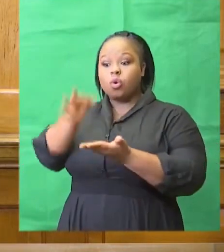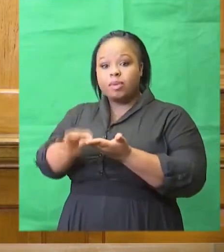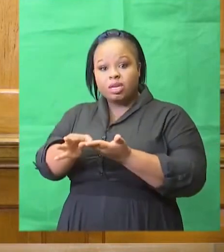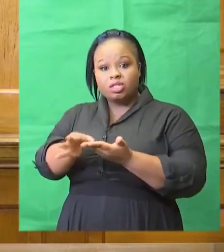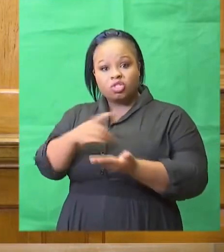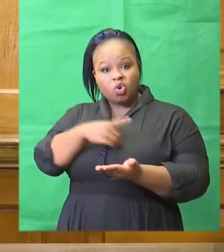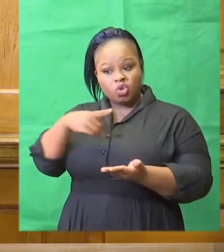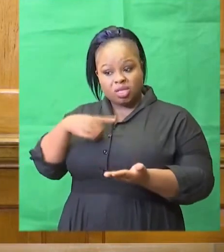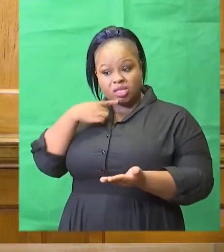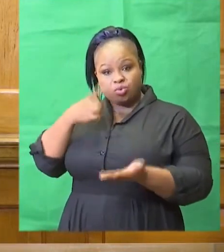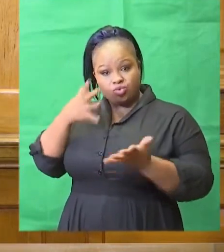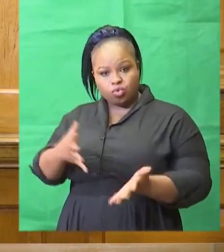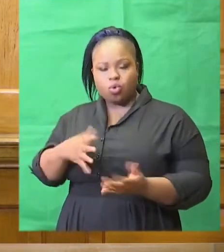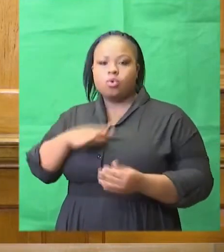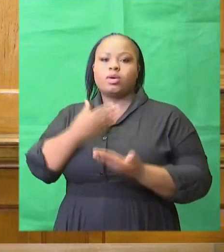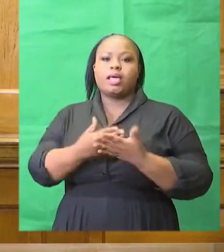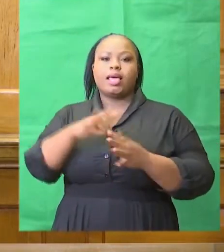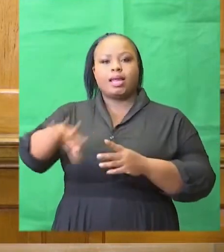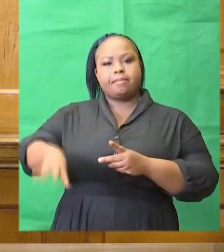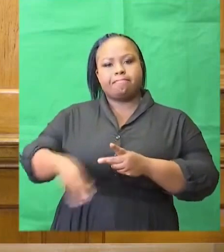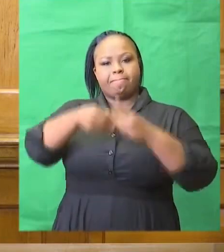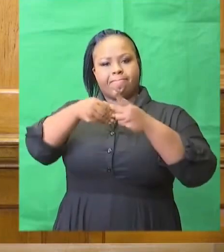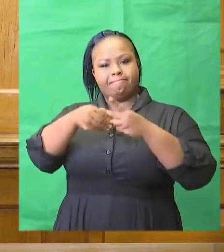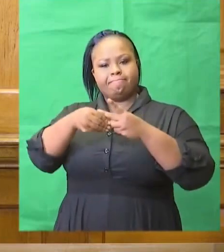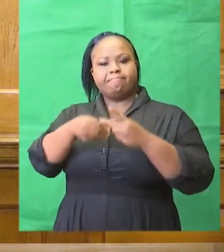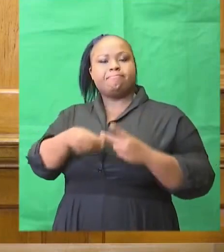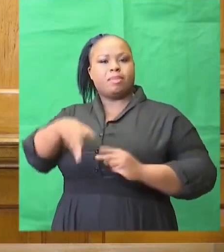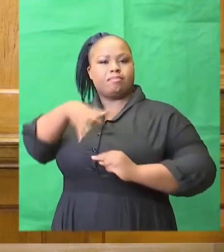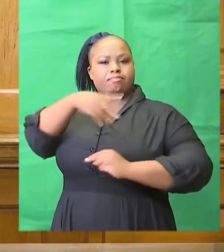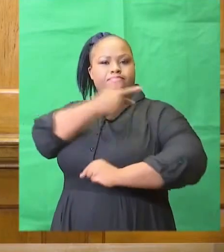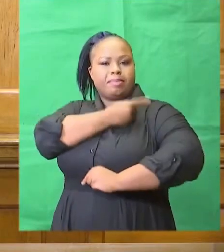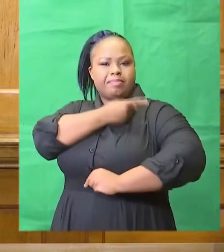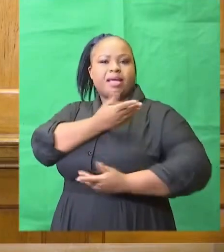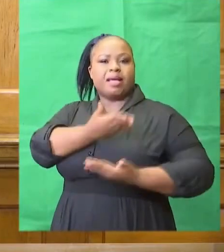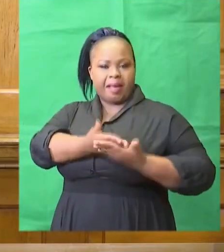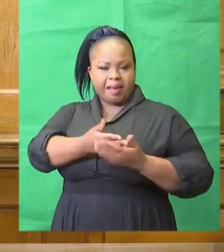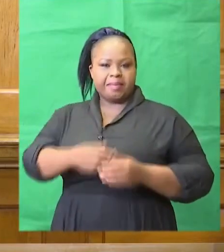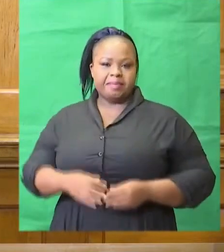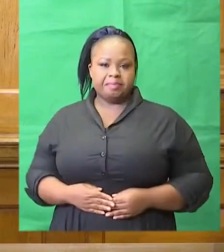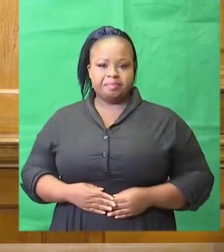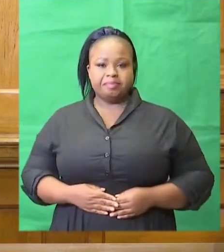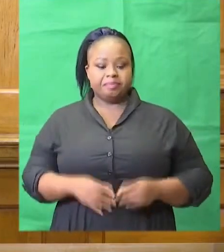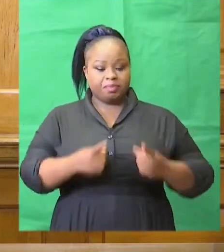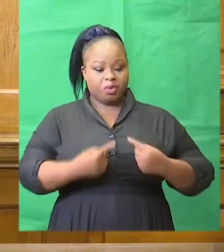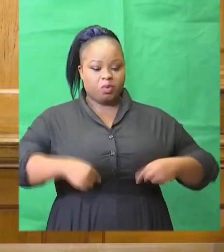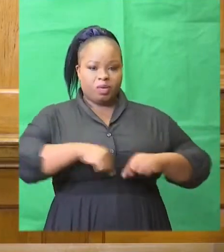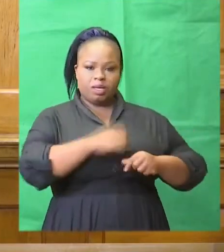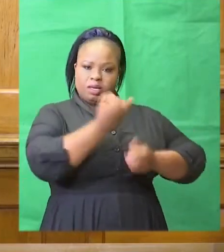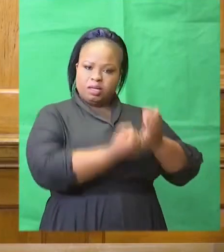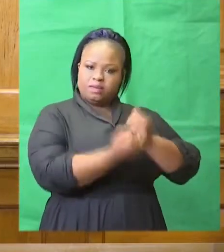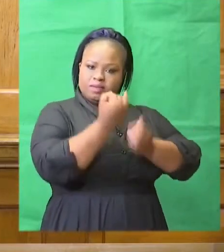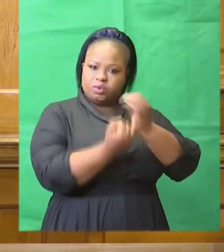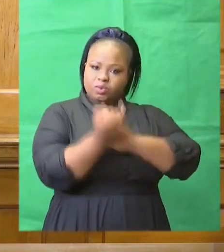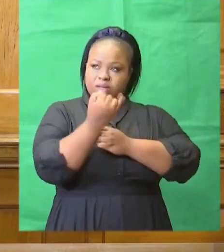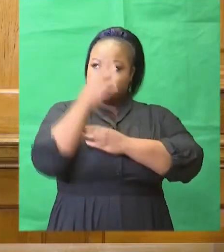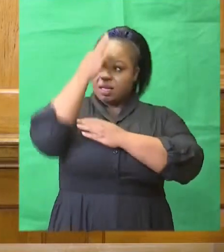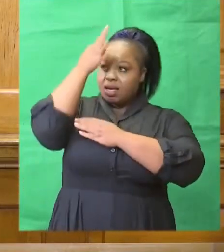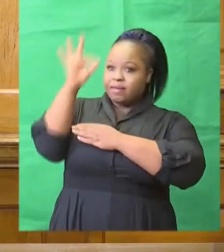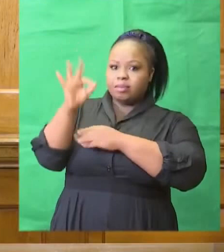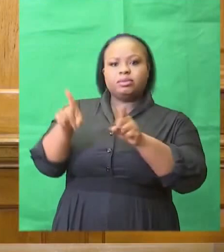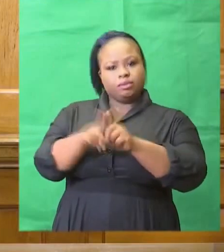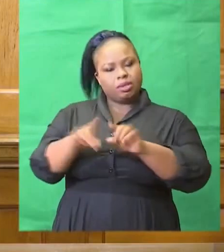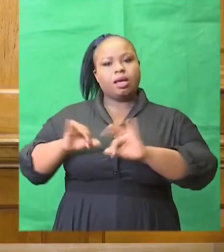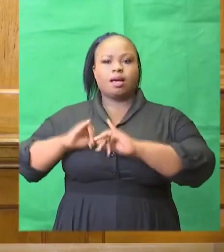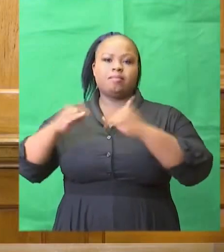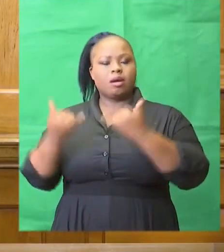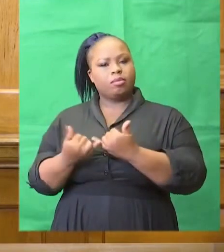their doctors. As individuals, as companies, and as government, we have a responsibility to